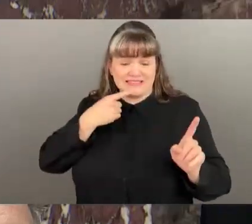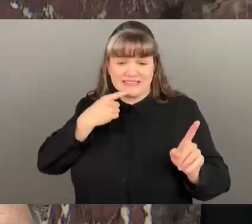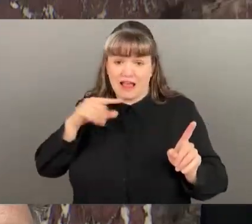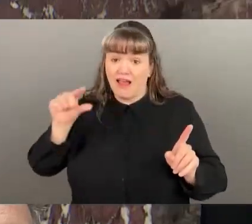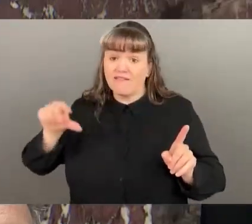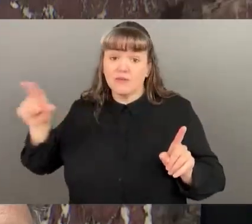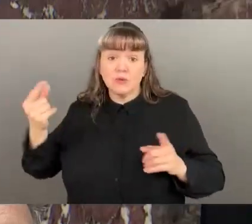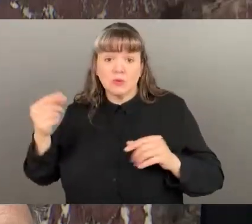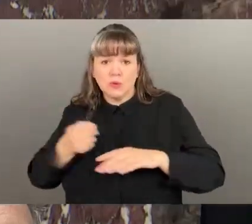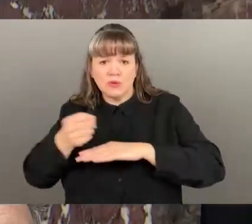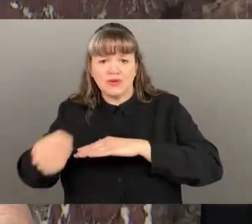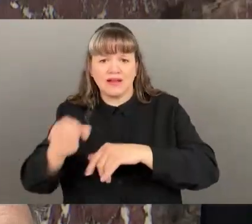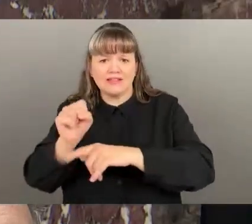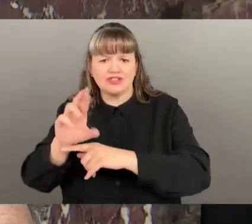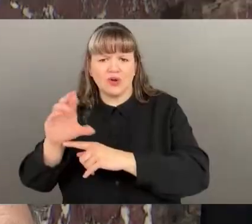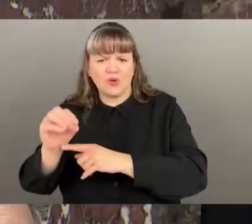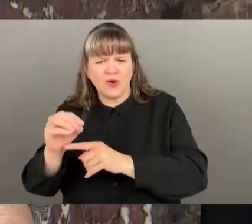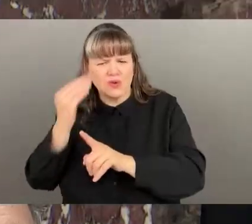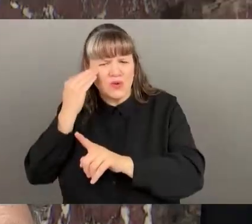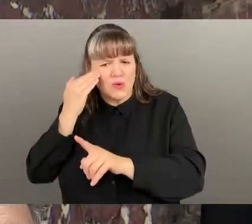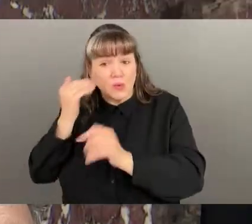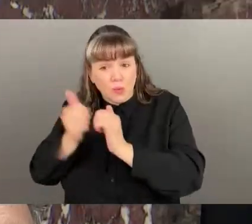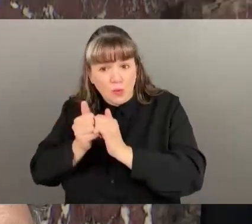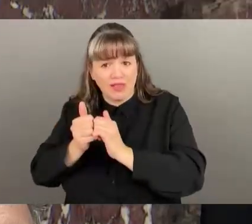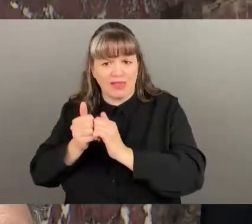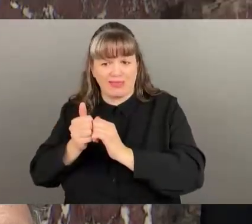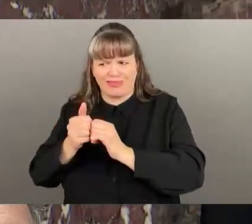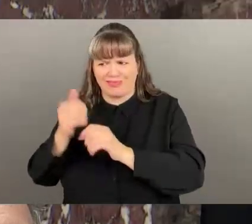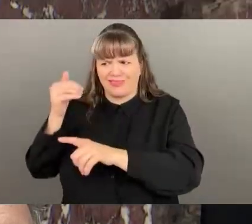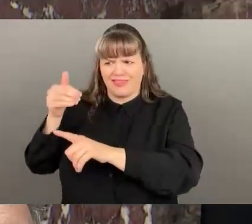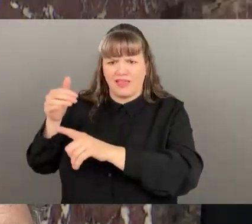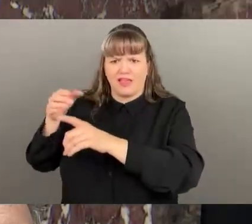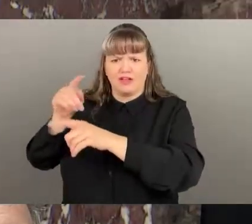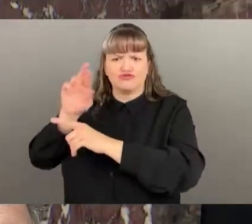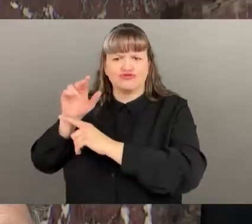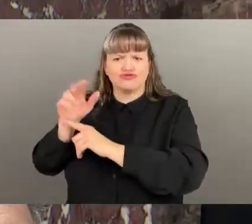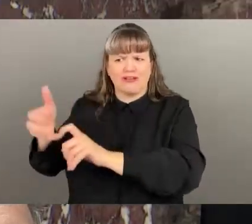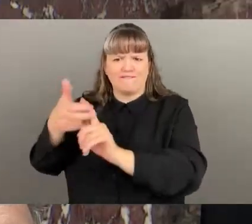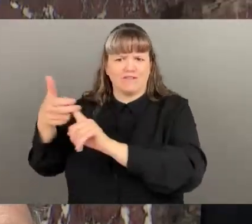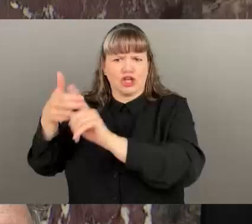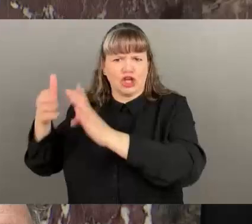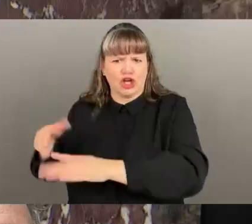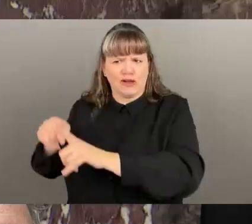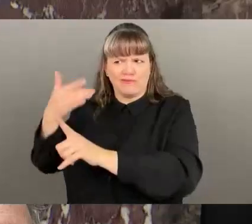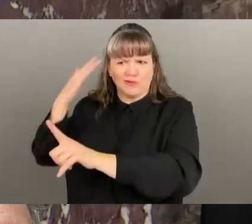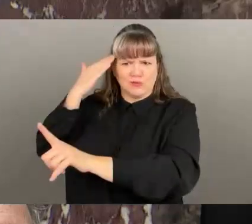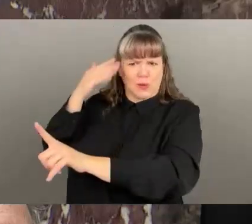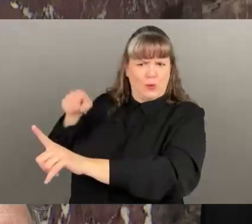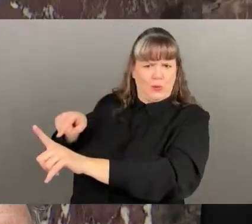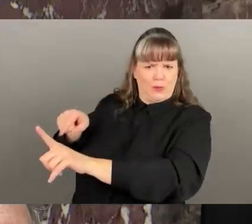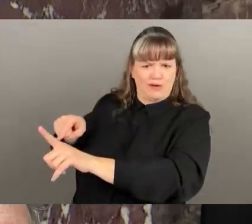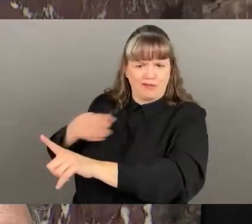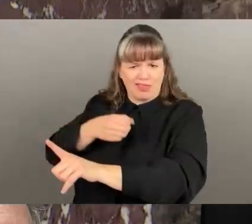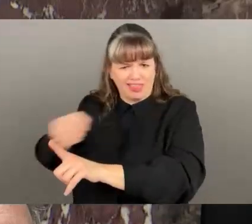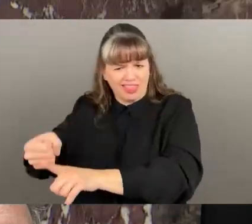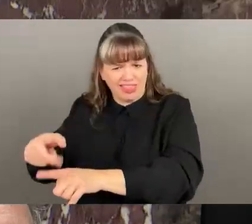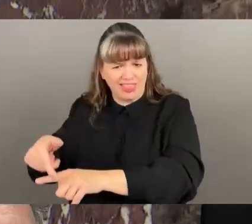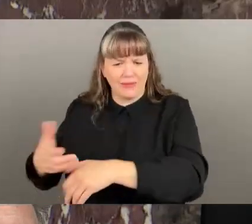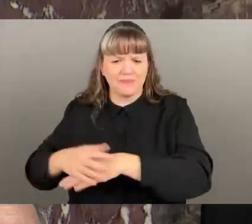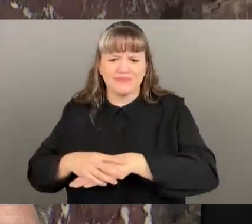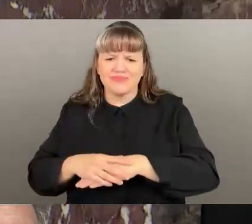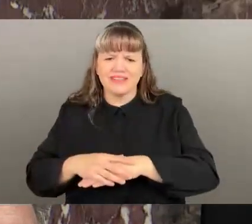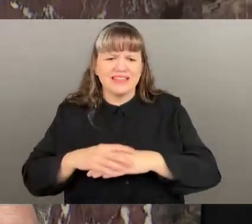while ignoring this young lady's crisis, even though the local NDP MLA has been fully aware of the